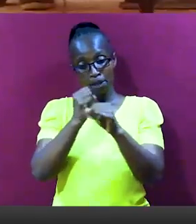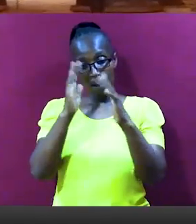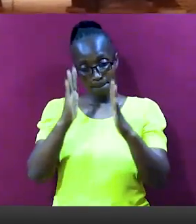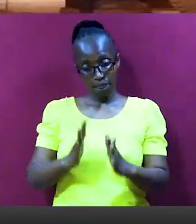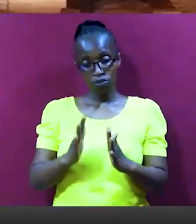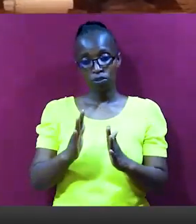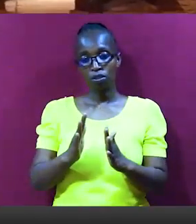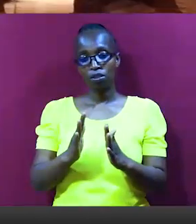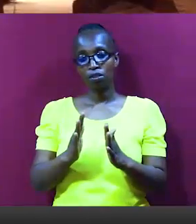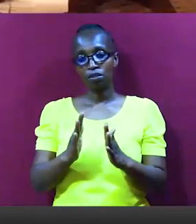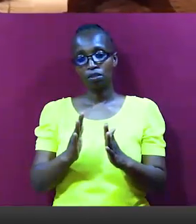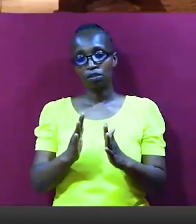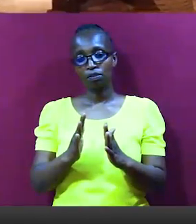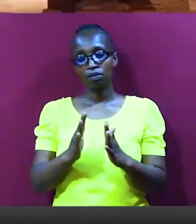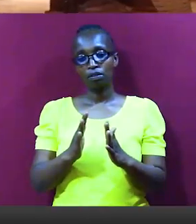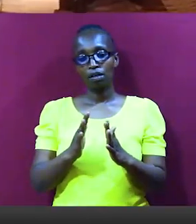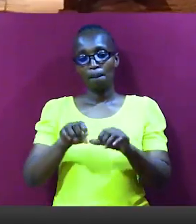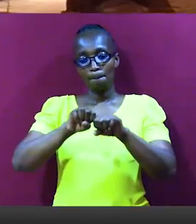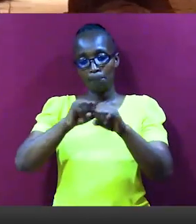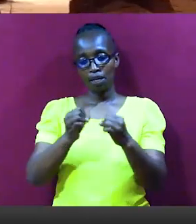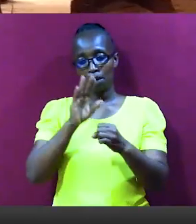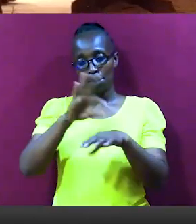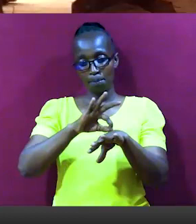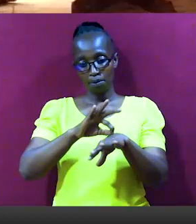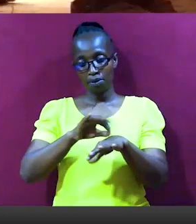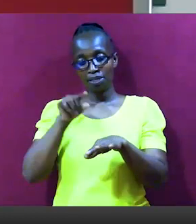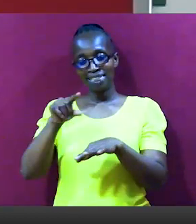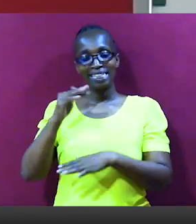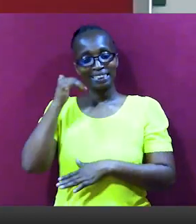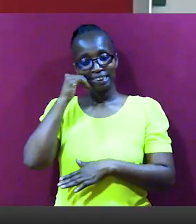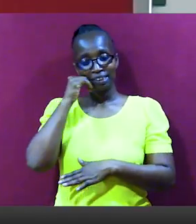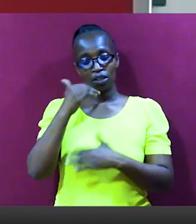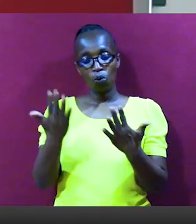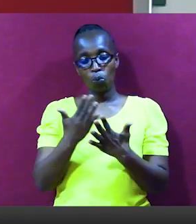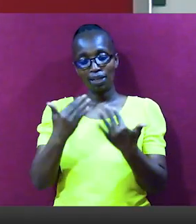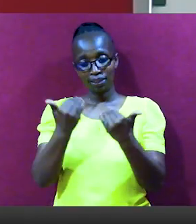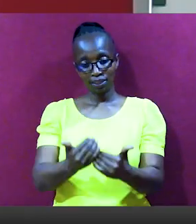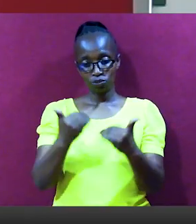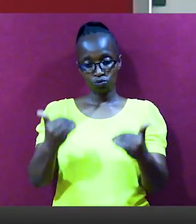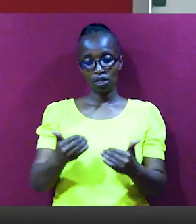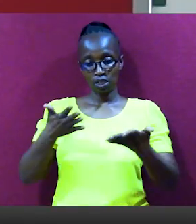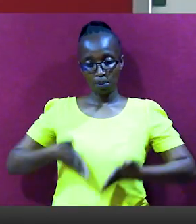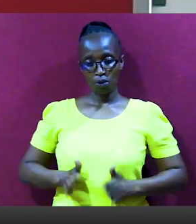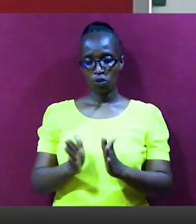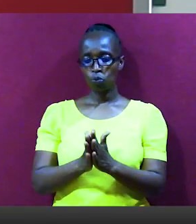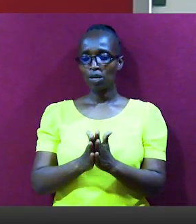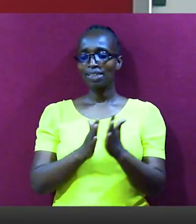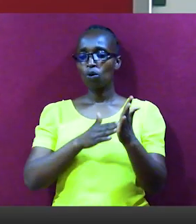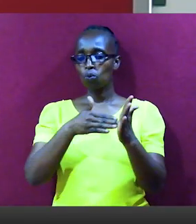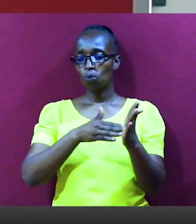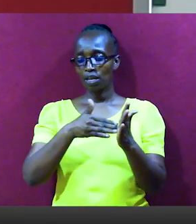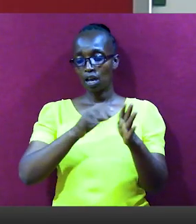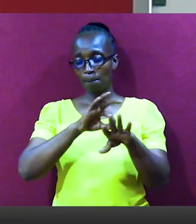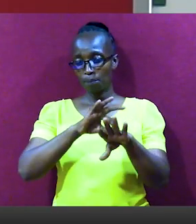ukisababisha mwathiriwa kuvunjika mifupa yake kwa urahisi. It's a disease where a child is born with very soft bones and they very easily